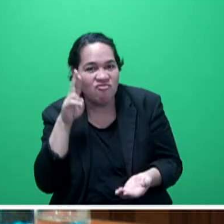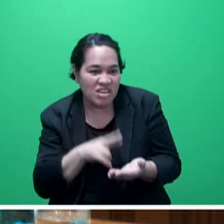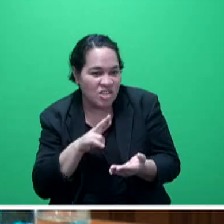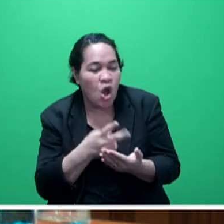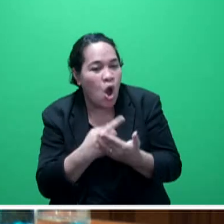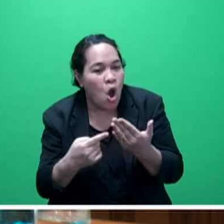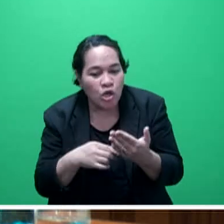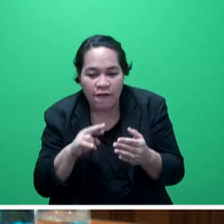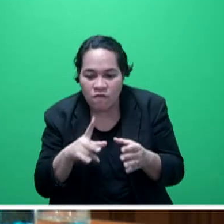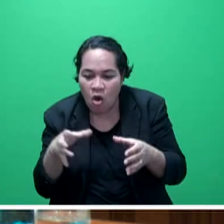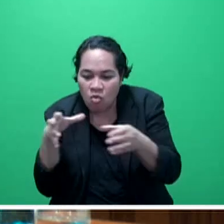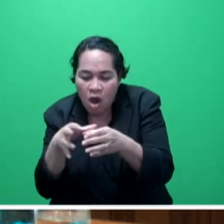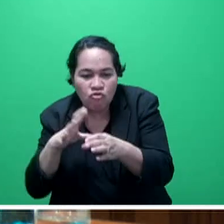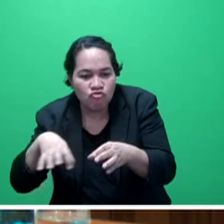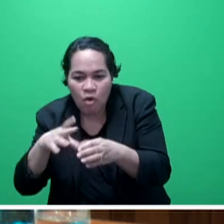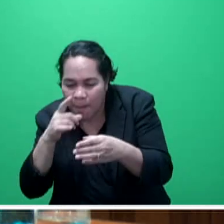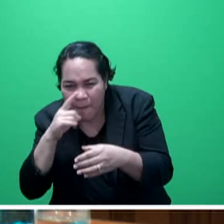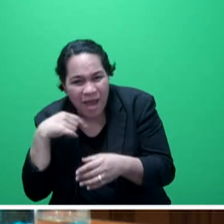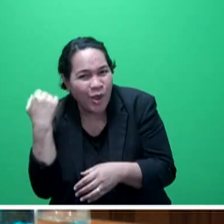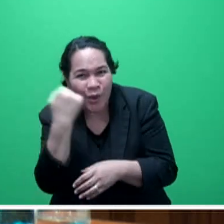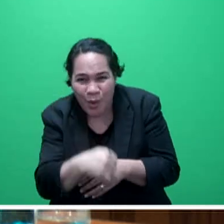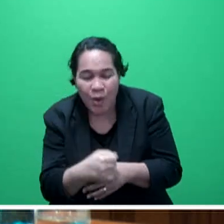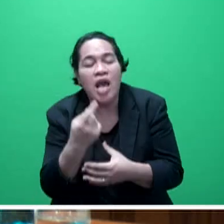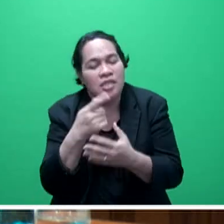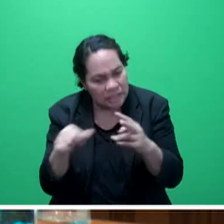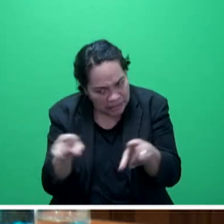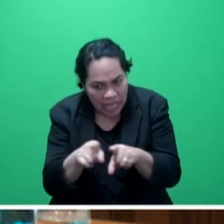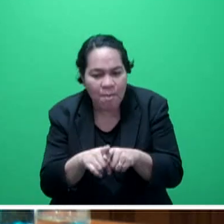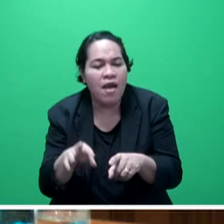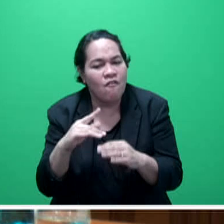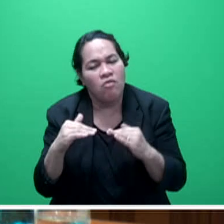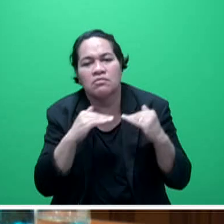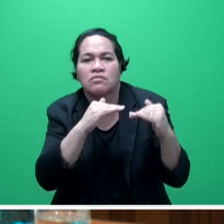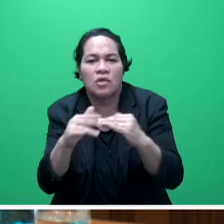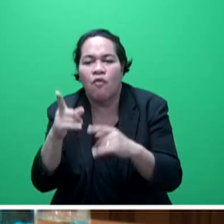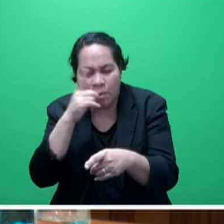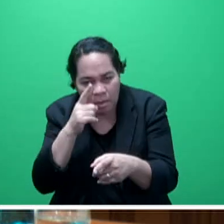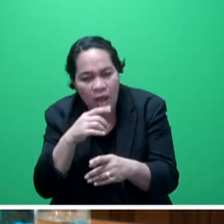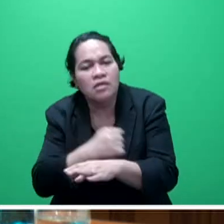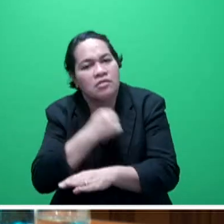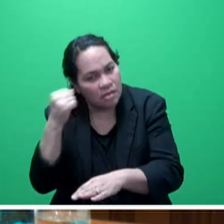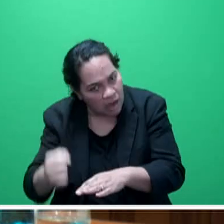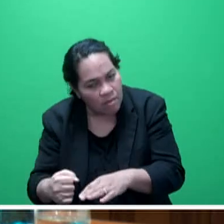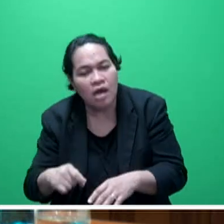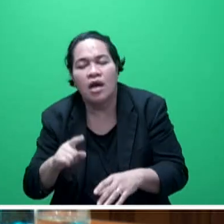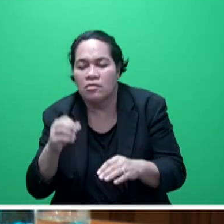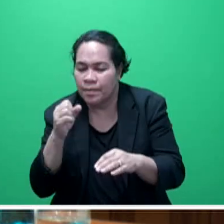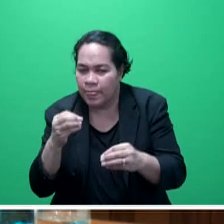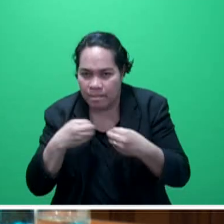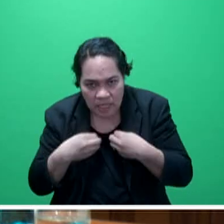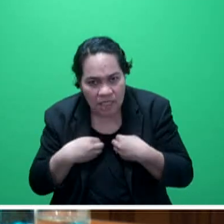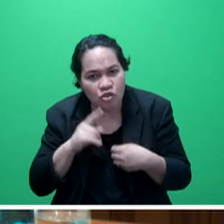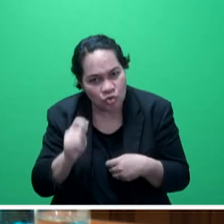for one group of people. It is also for businesses, as explained by Honorable Koya. So this is